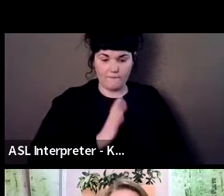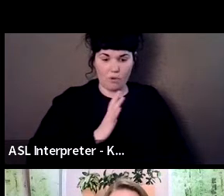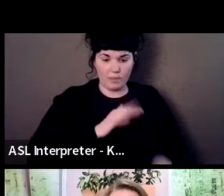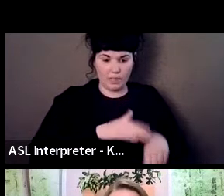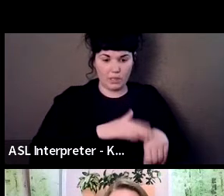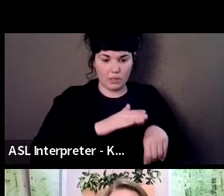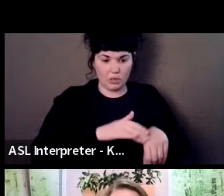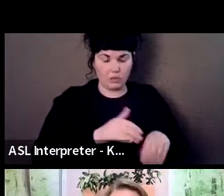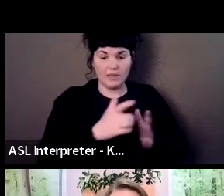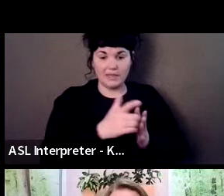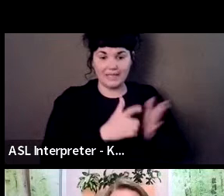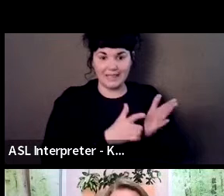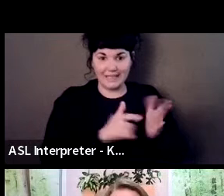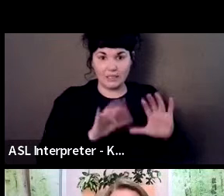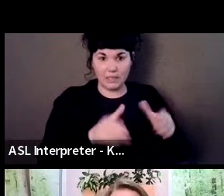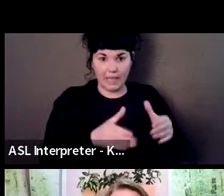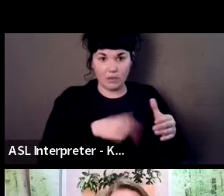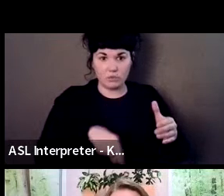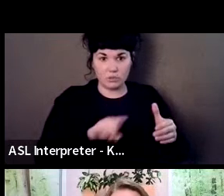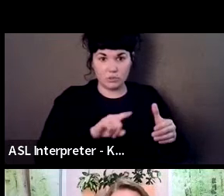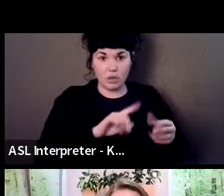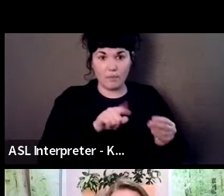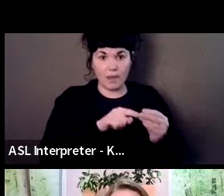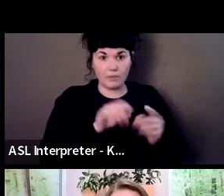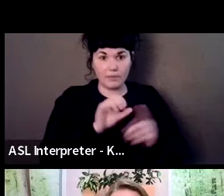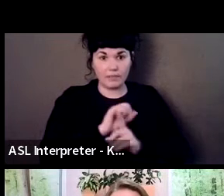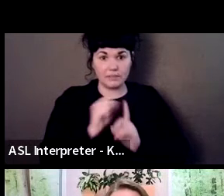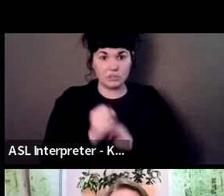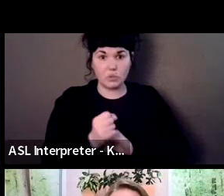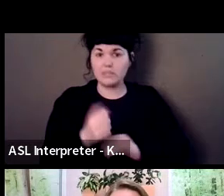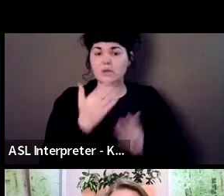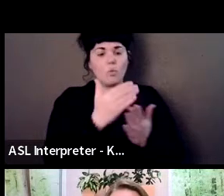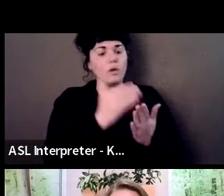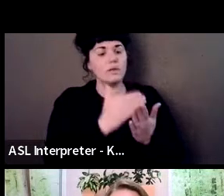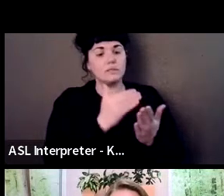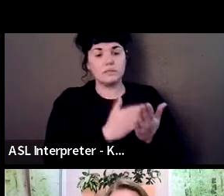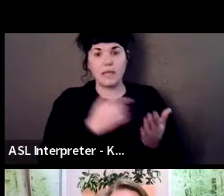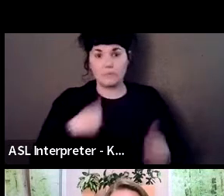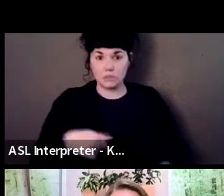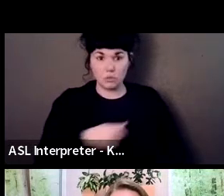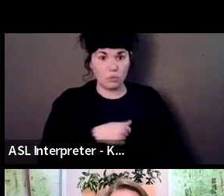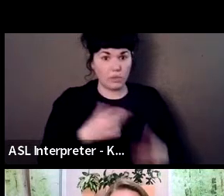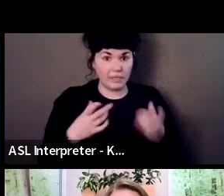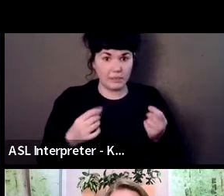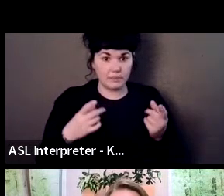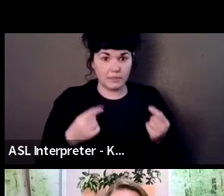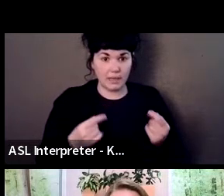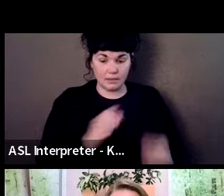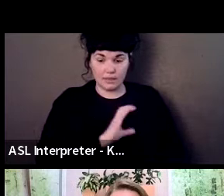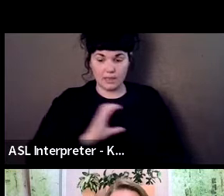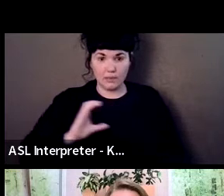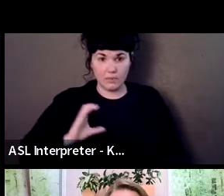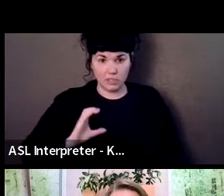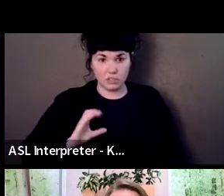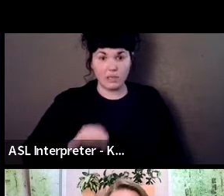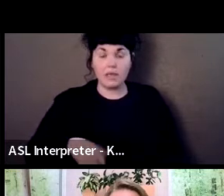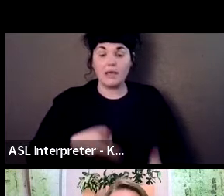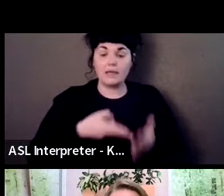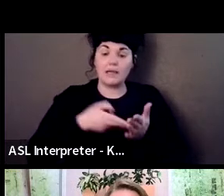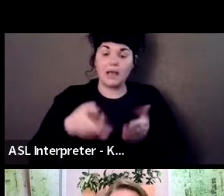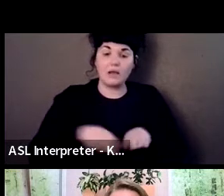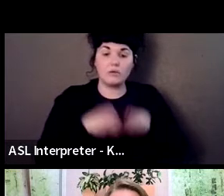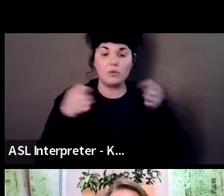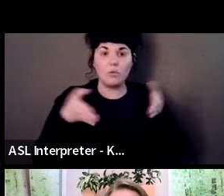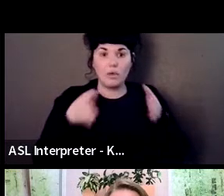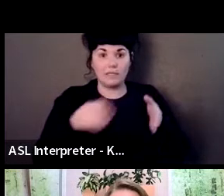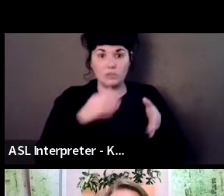situation? You know, what steps should we take, you know, as a commission in an open and transparent manner, so that I'm not getting ahead of myself, but, you know,